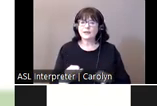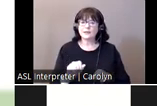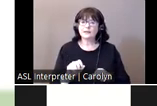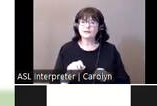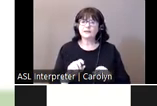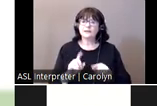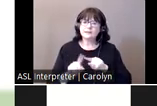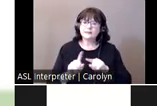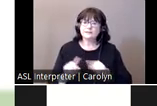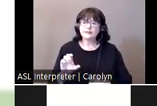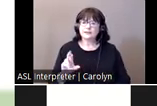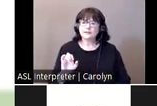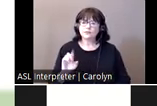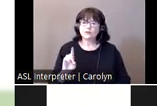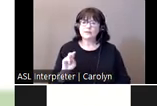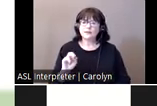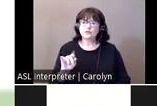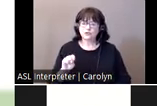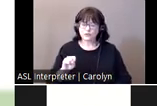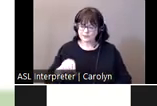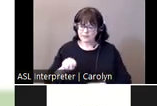which we talk about as being stackable.